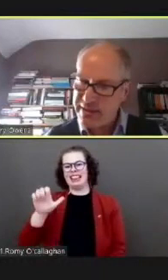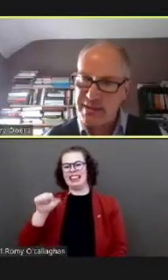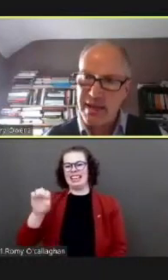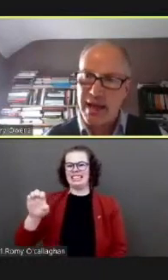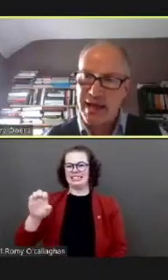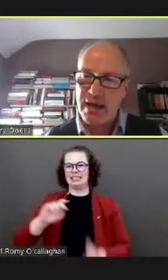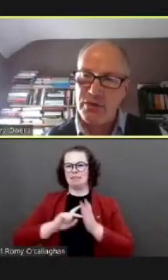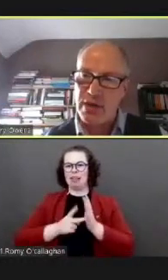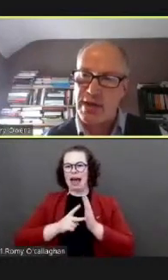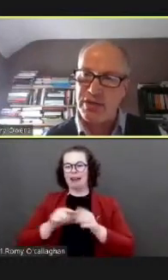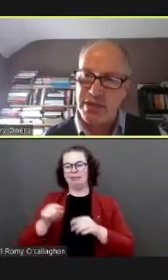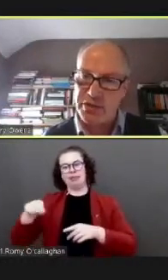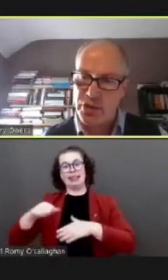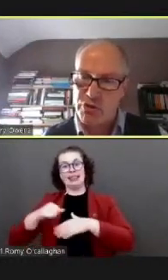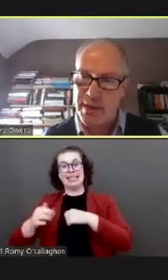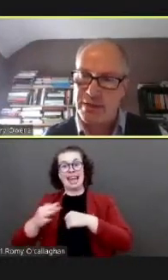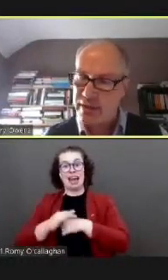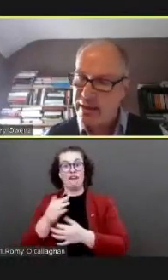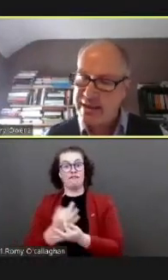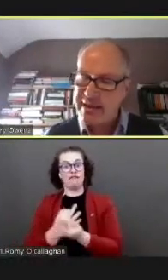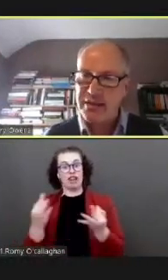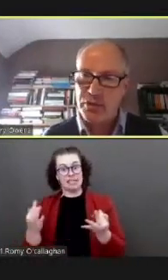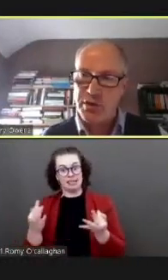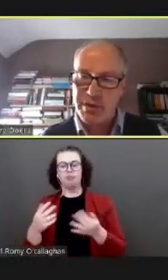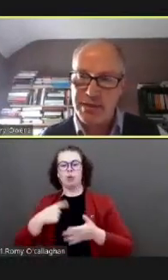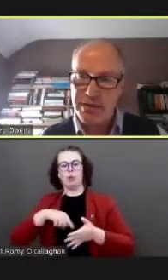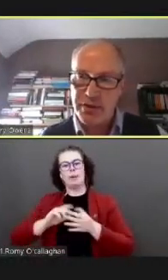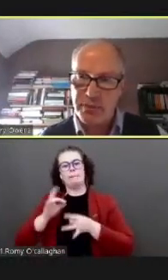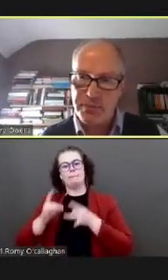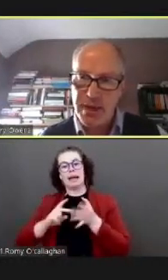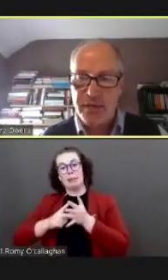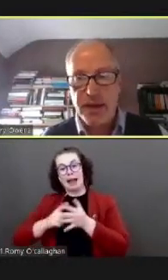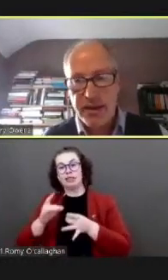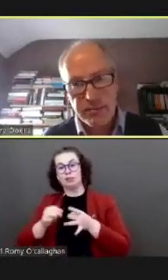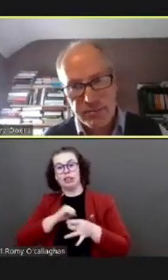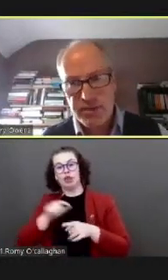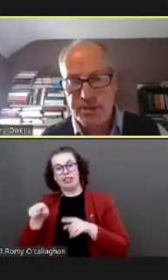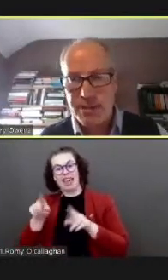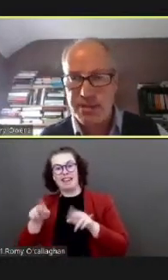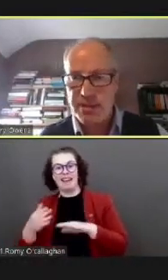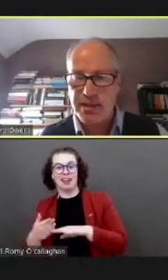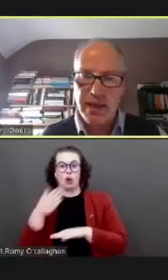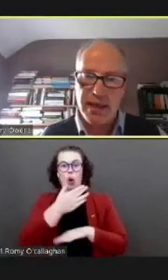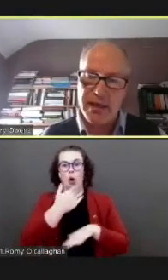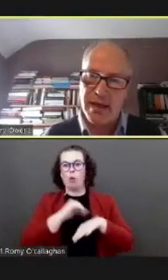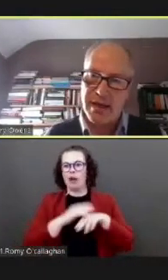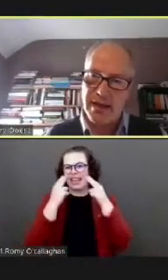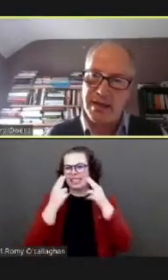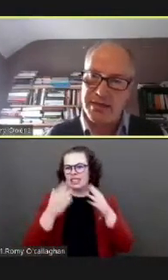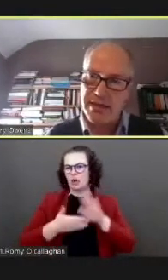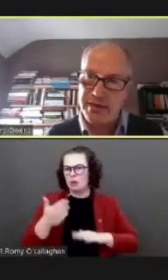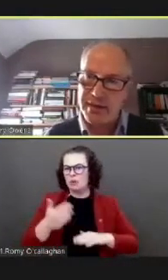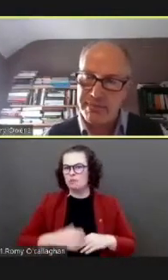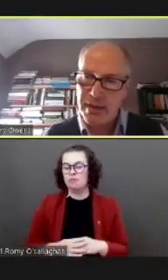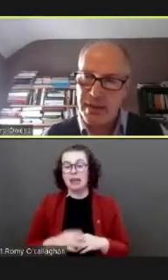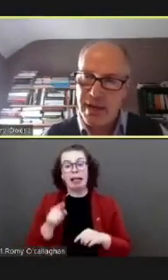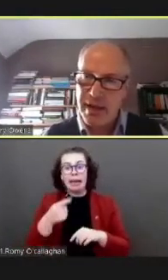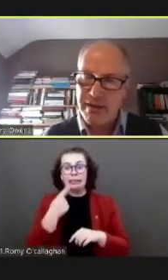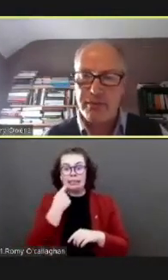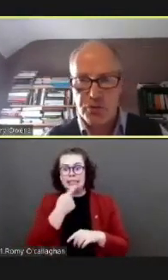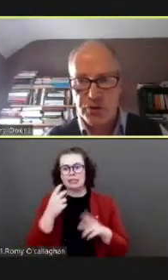of the release and how they are actually going to go about getting to where they're meant to go. And that sometimes is not an easy